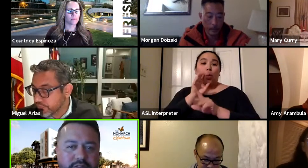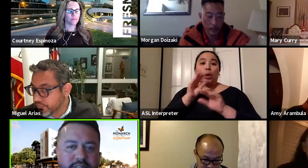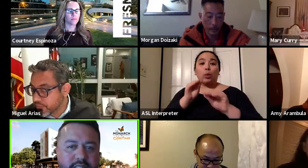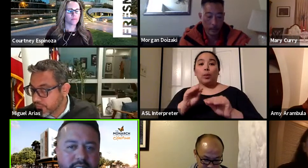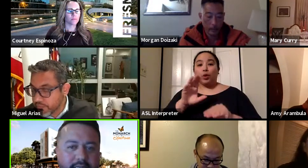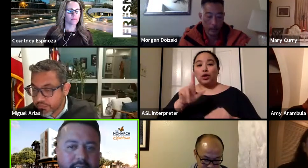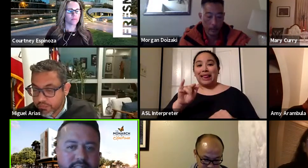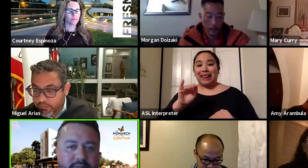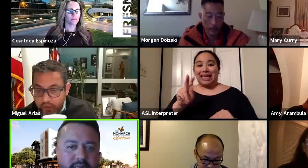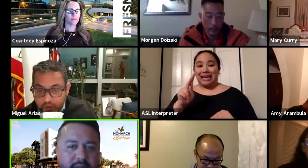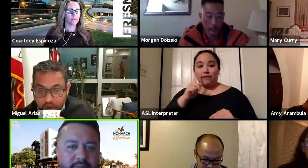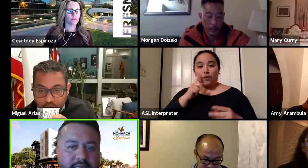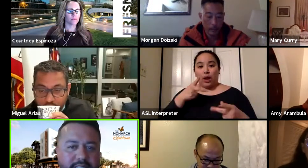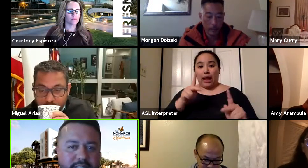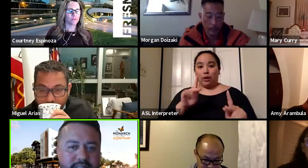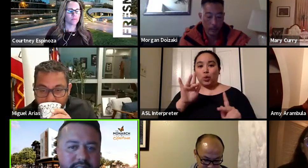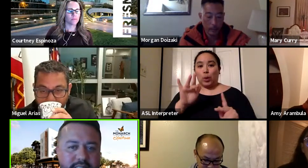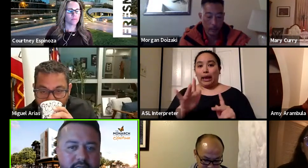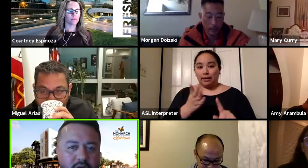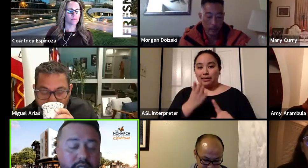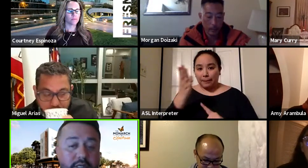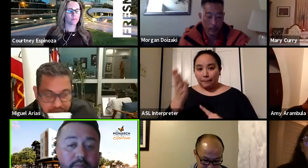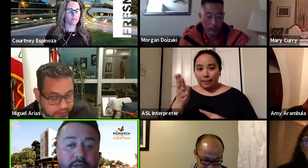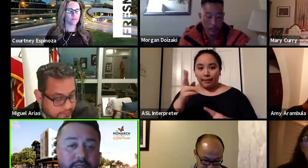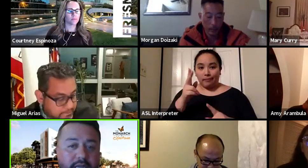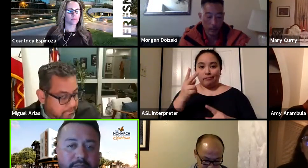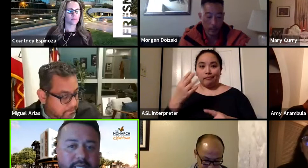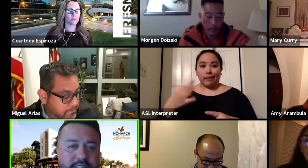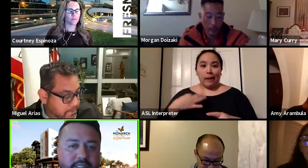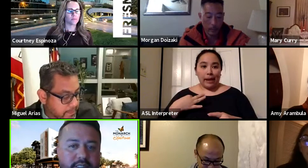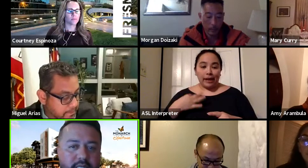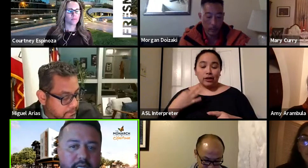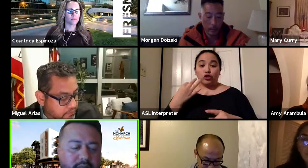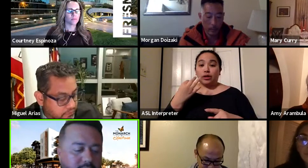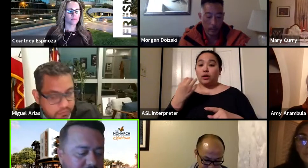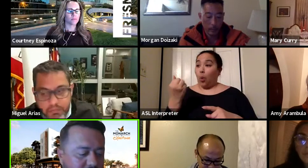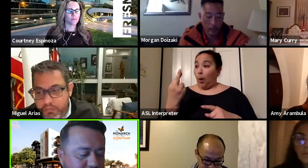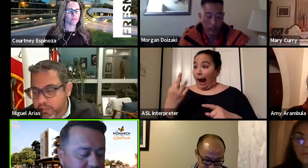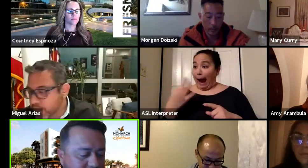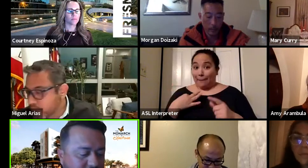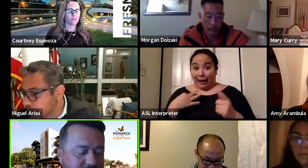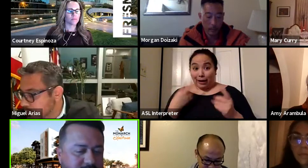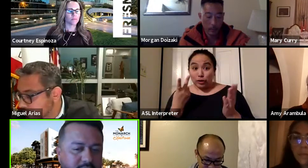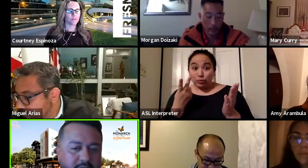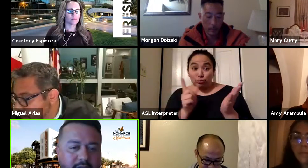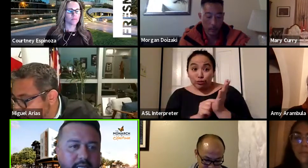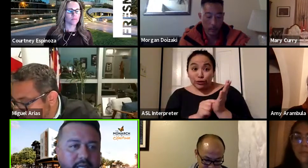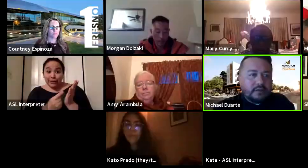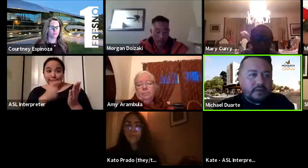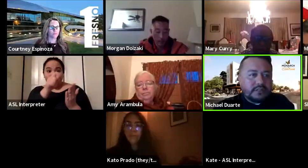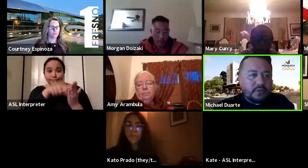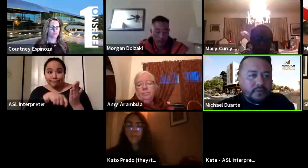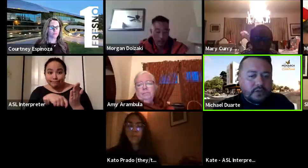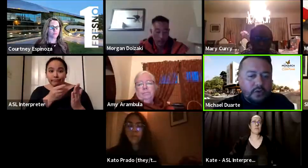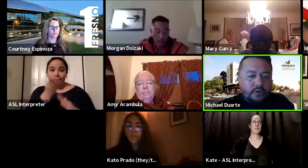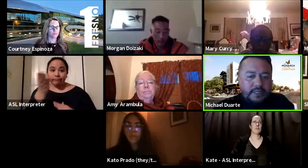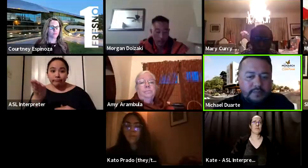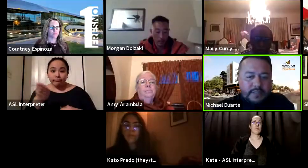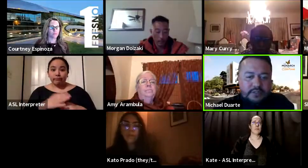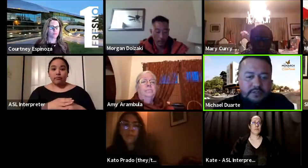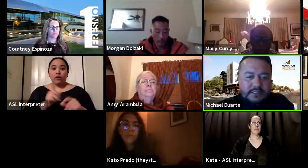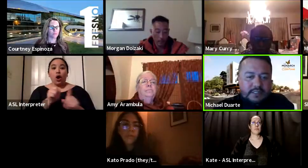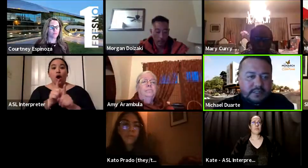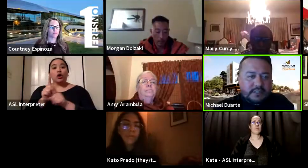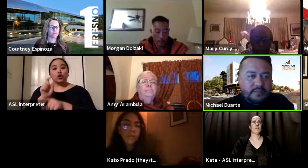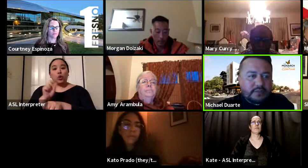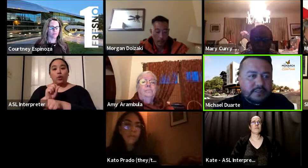allow folks to click and submit applications, or they can print the application and deliver that to us. And I'll also work with Courtney to